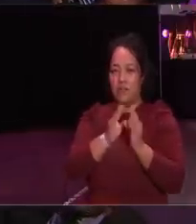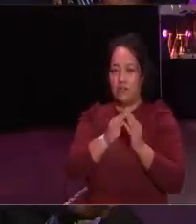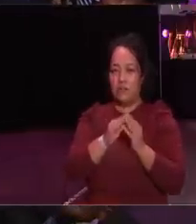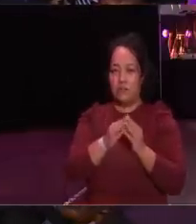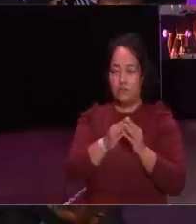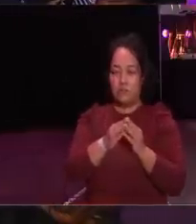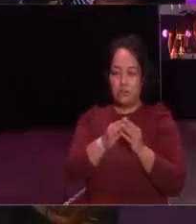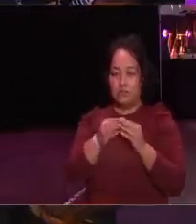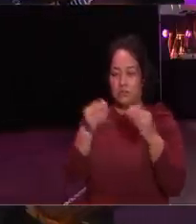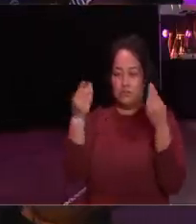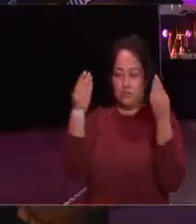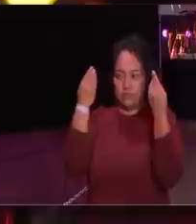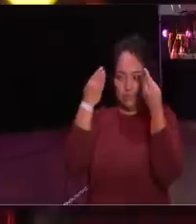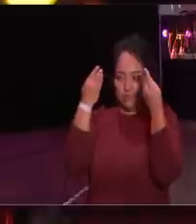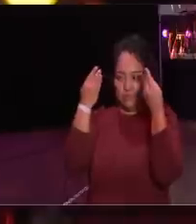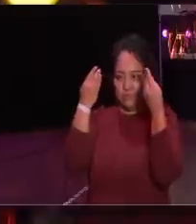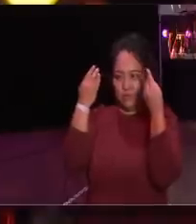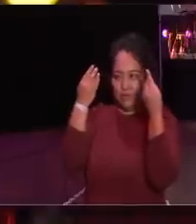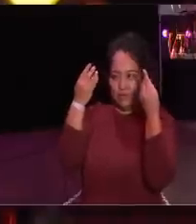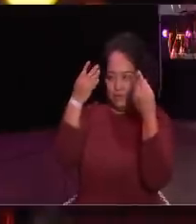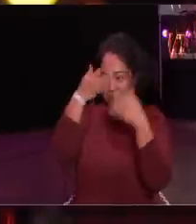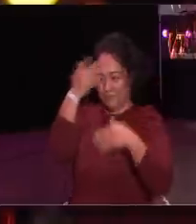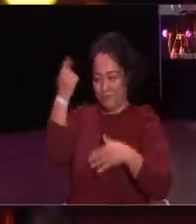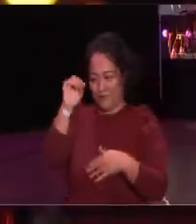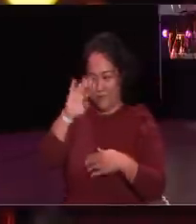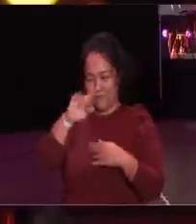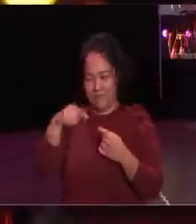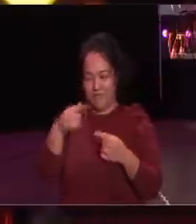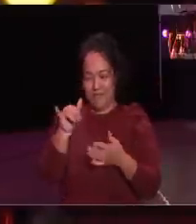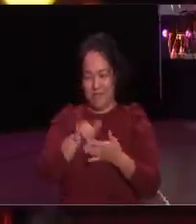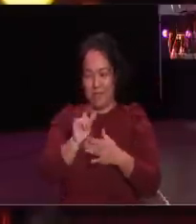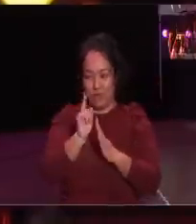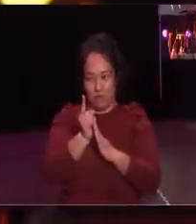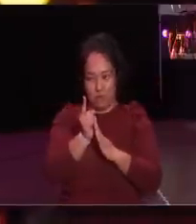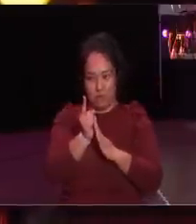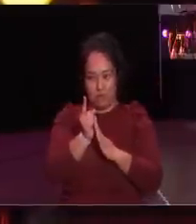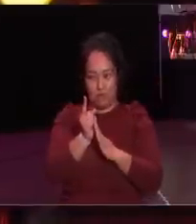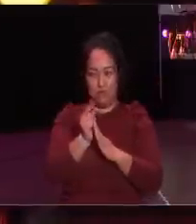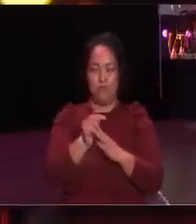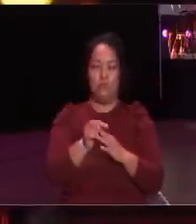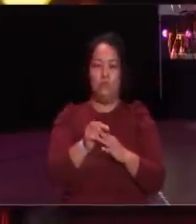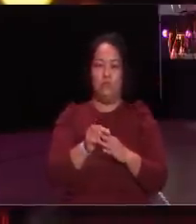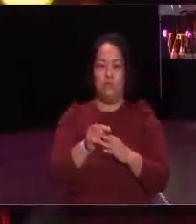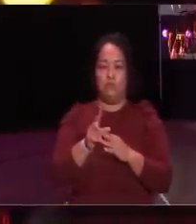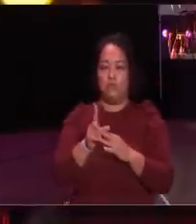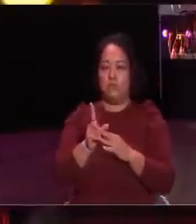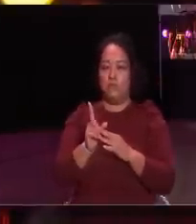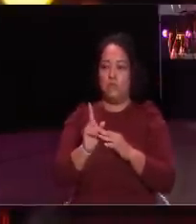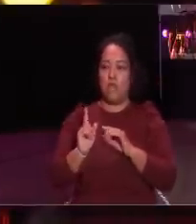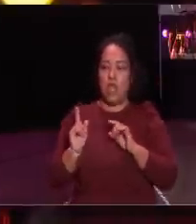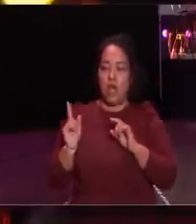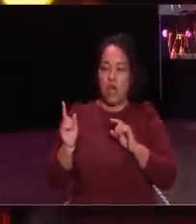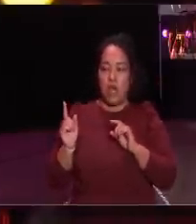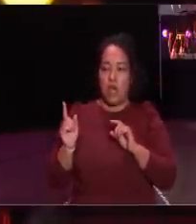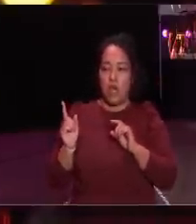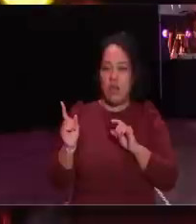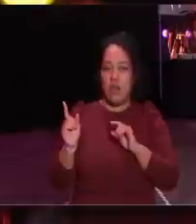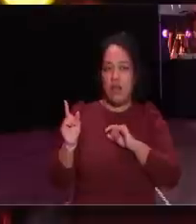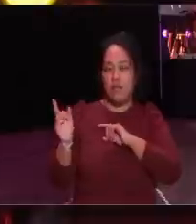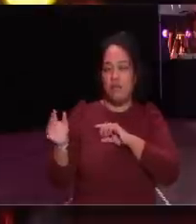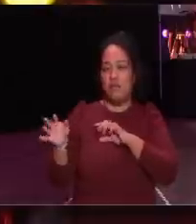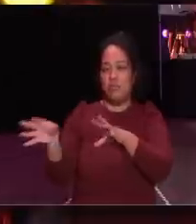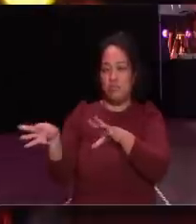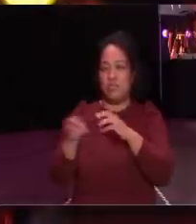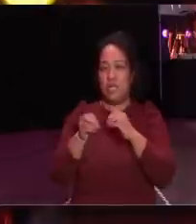Te puedes olvidar un poquito de eso. You can forget about that for a moment. Te estoy llevando a la dimensión del espíritu. I'm taking you to the spiritual dimension. Quiero que sientas